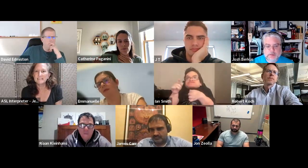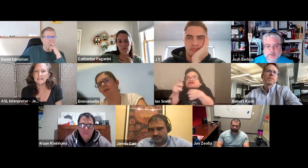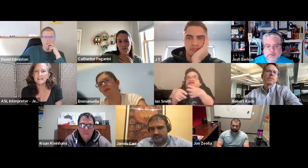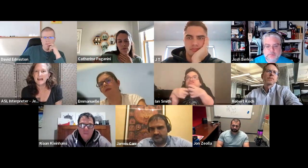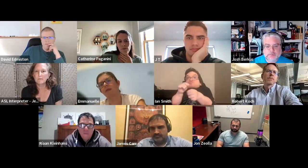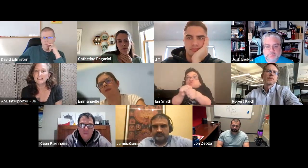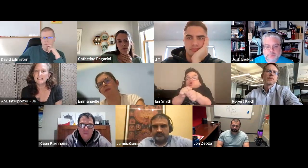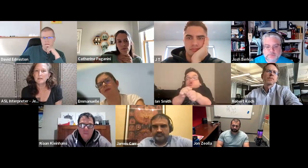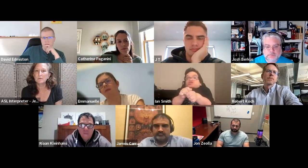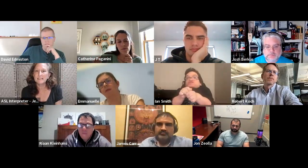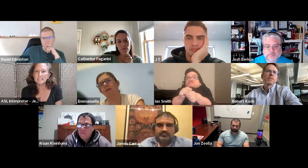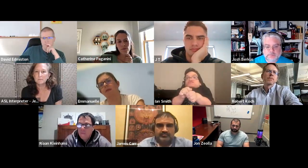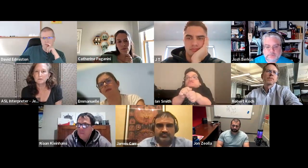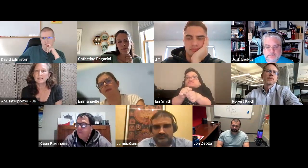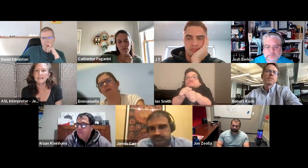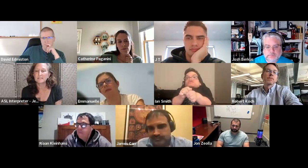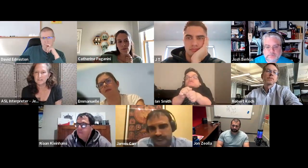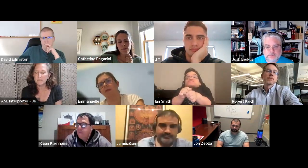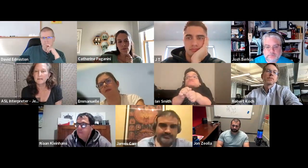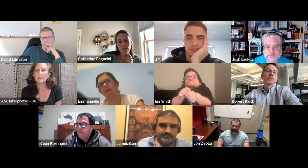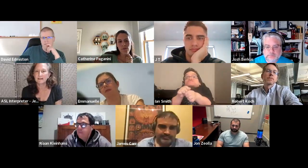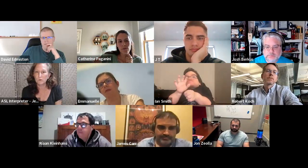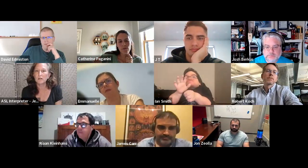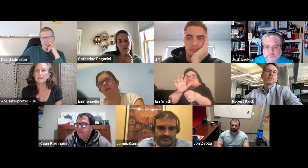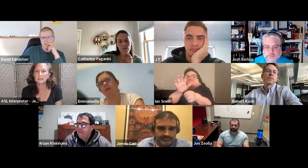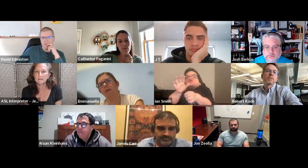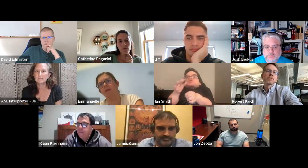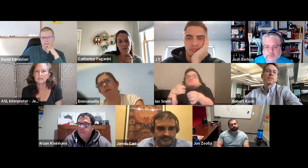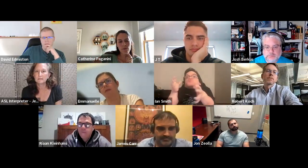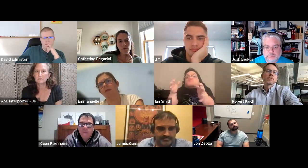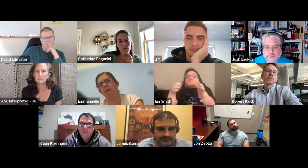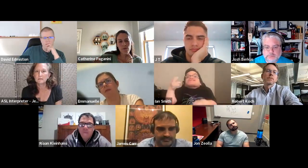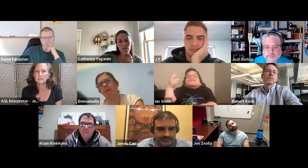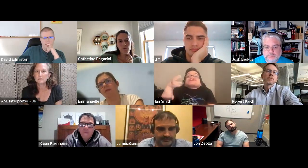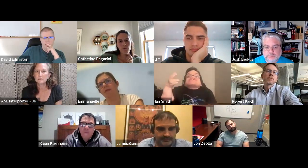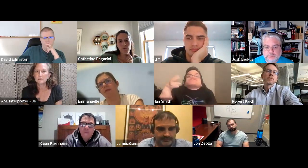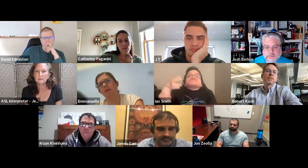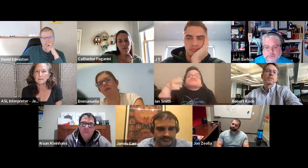pose the idea that we need to be reasonable because there's going to be a lot of work.